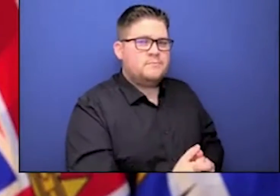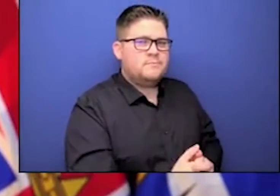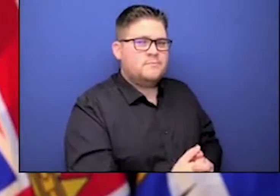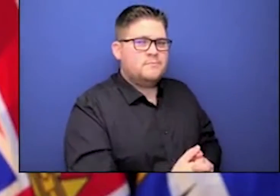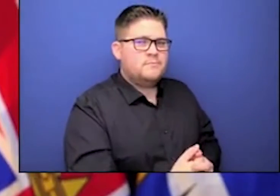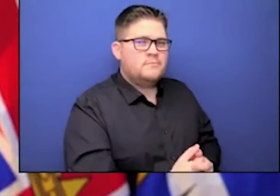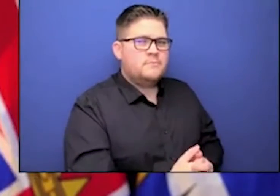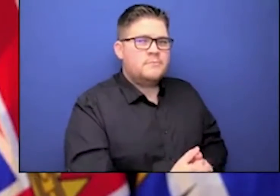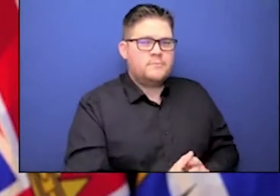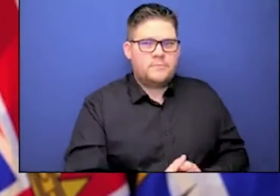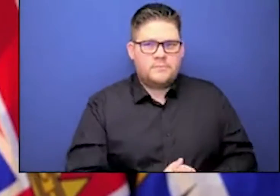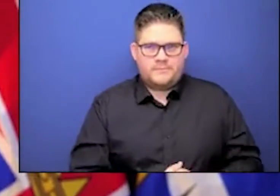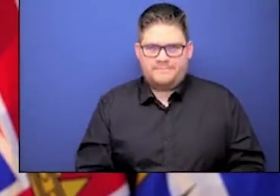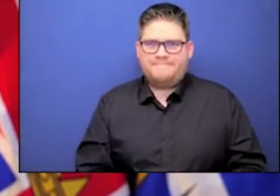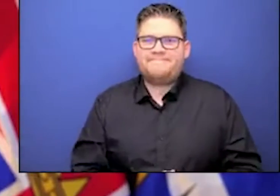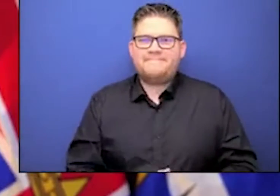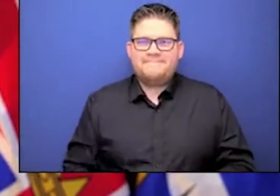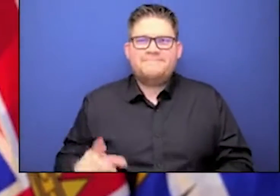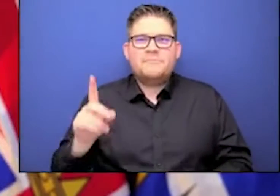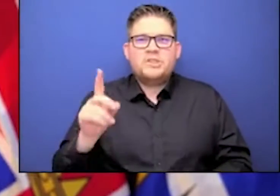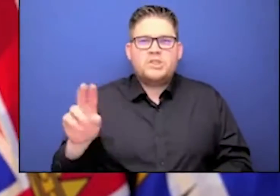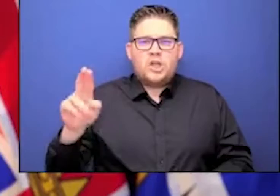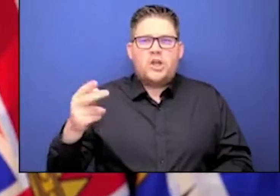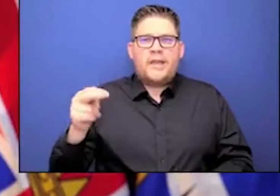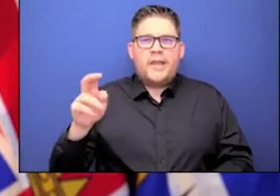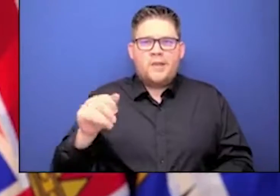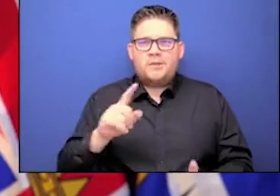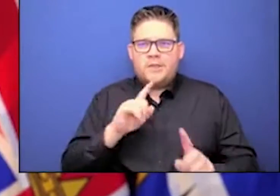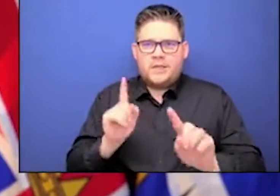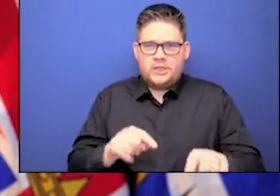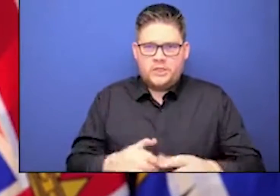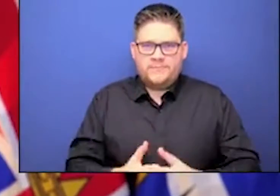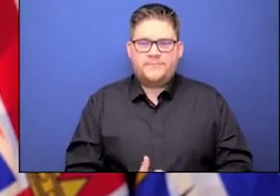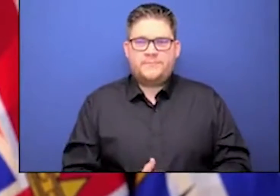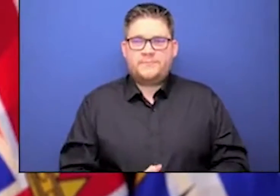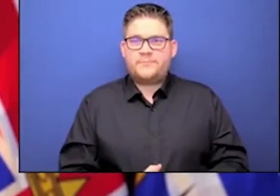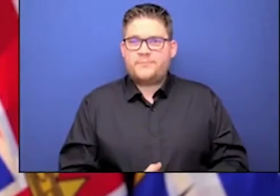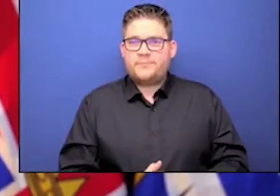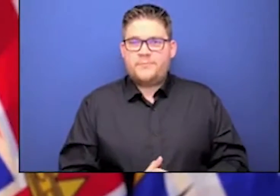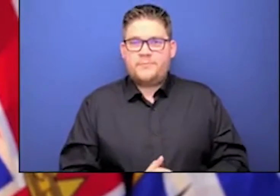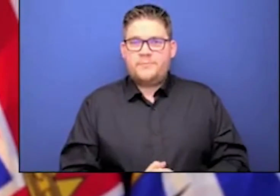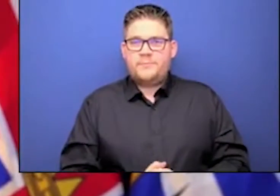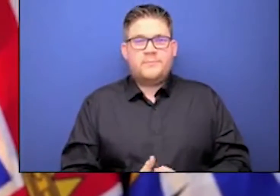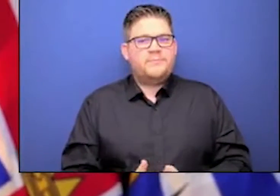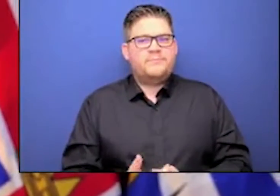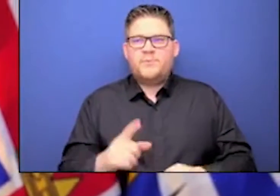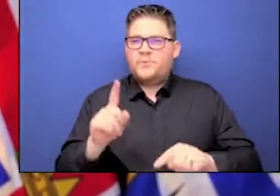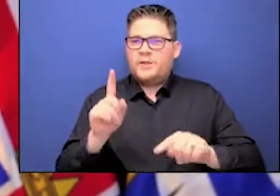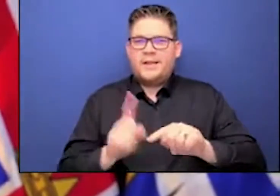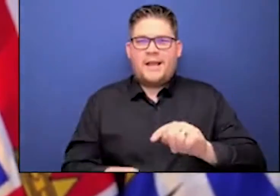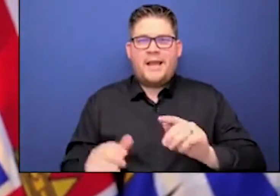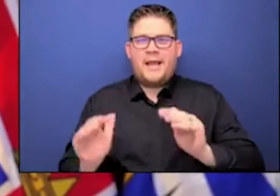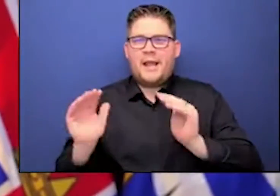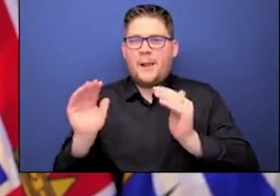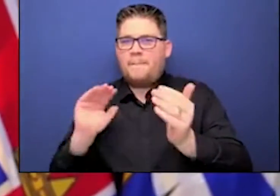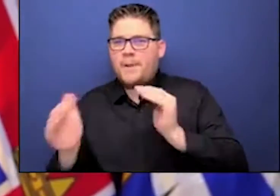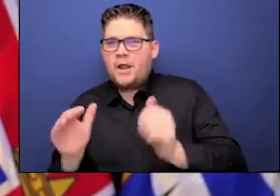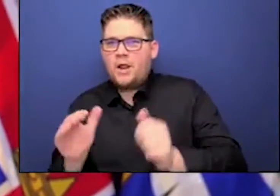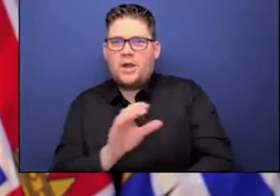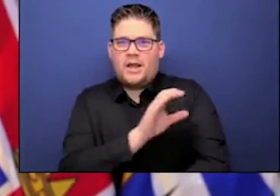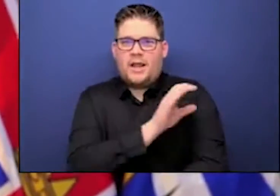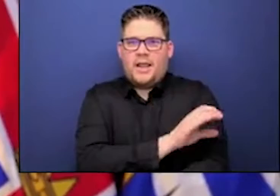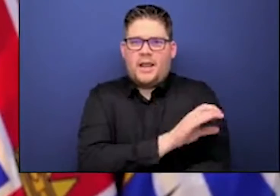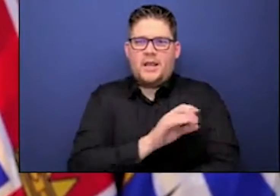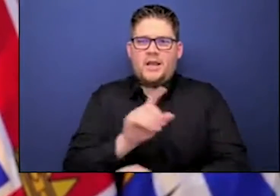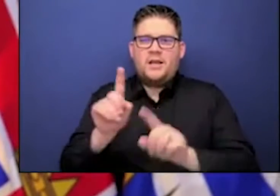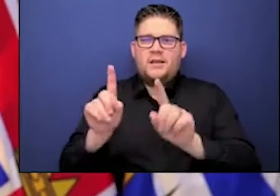point. You cannot compare the clinical trials that were done by AstraZeneca, that